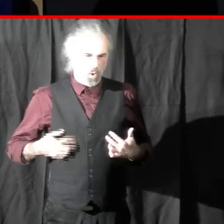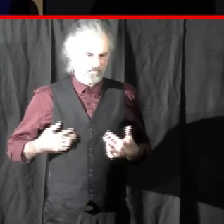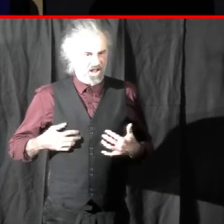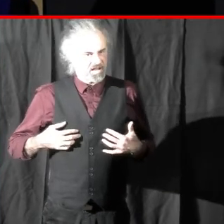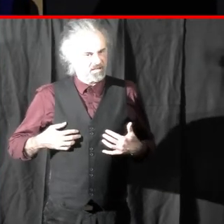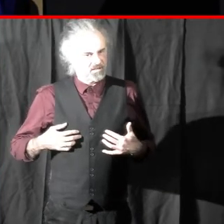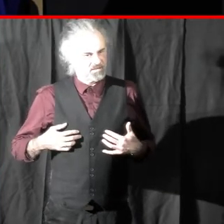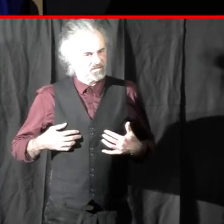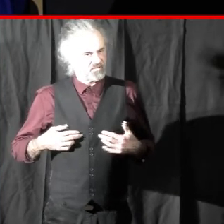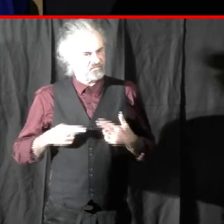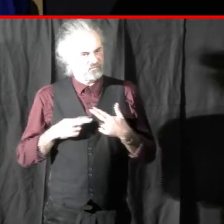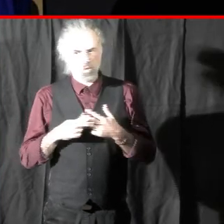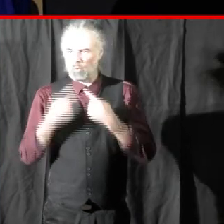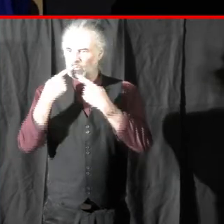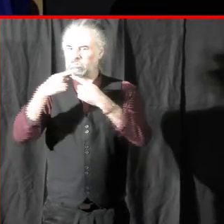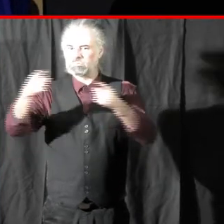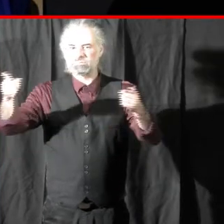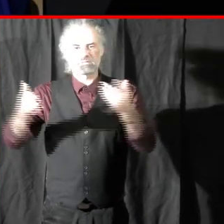first place?